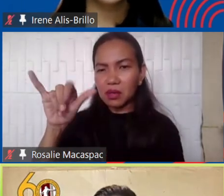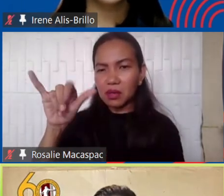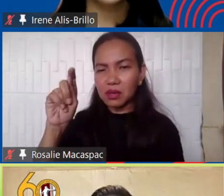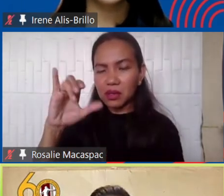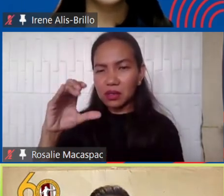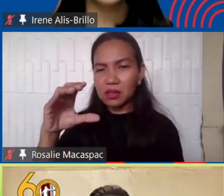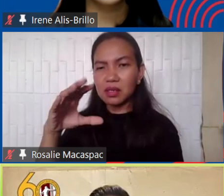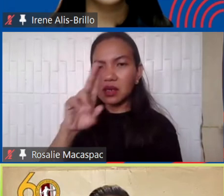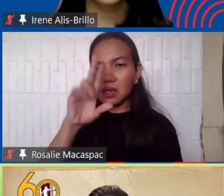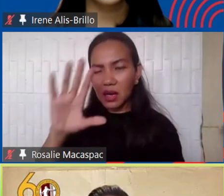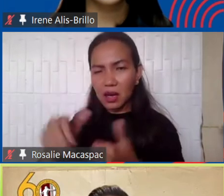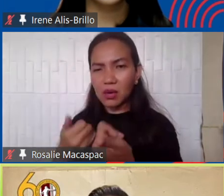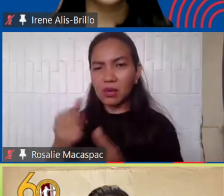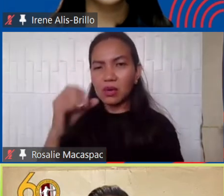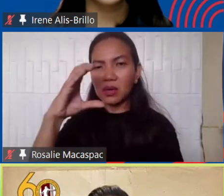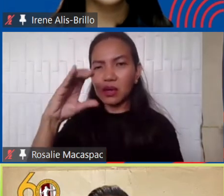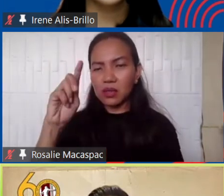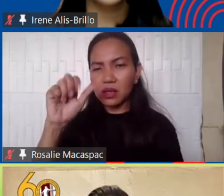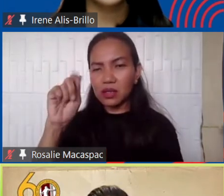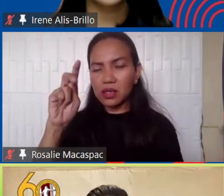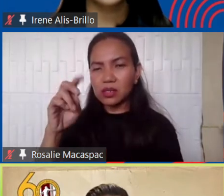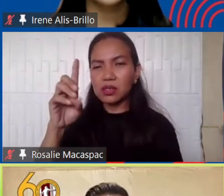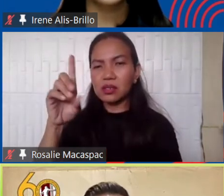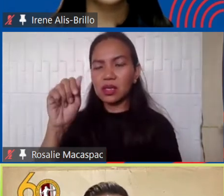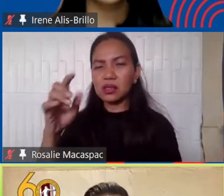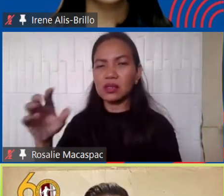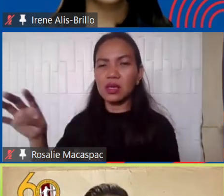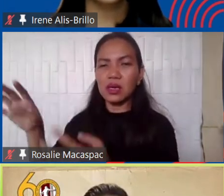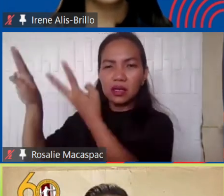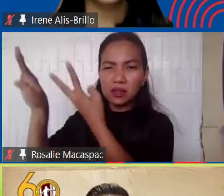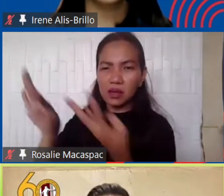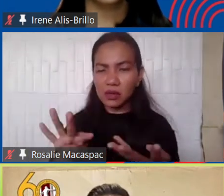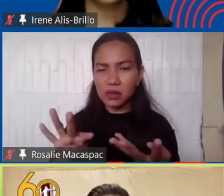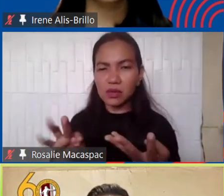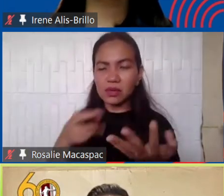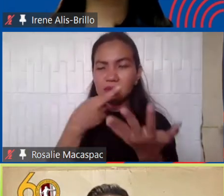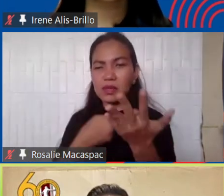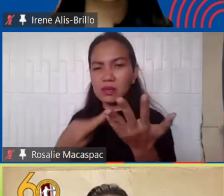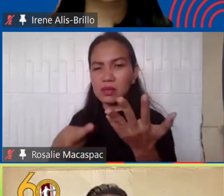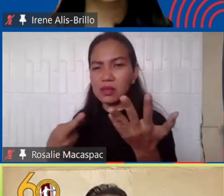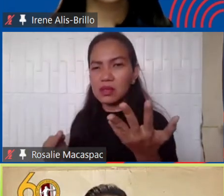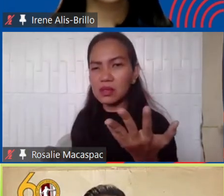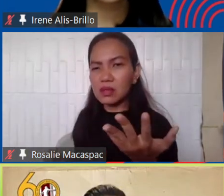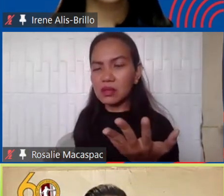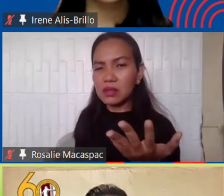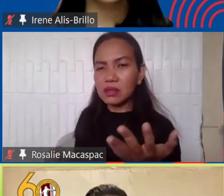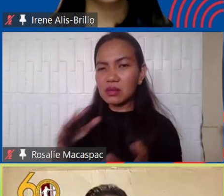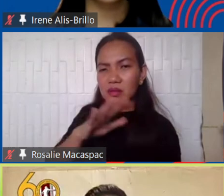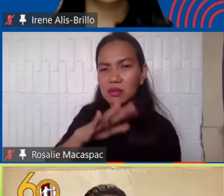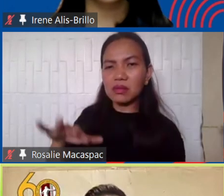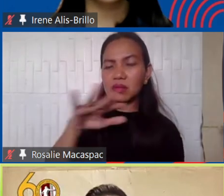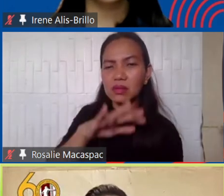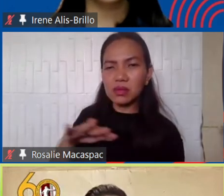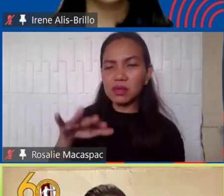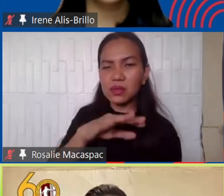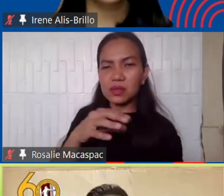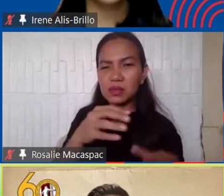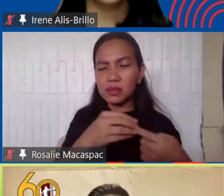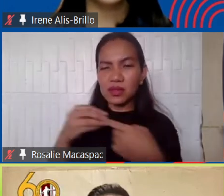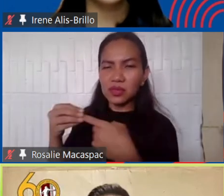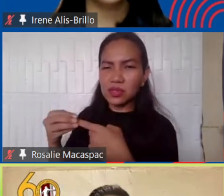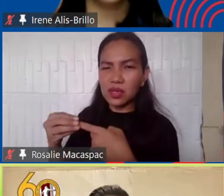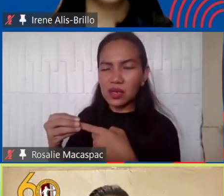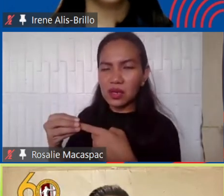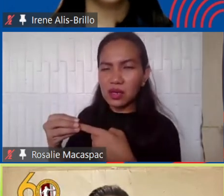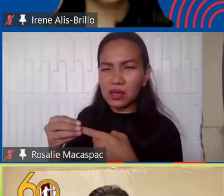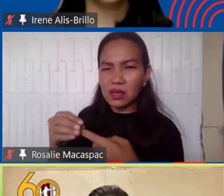citations or data downloads are your resources are receiving. So those special features are available dun sa mga paid.